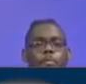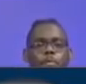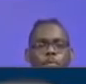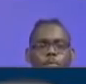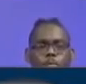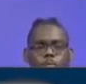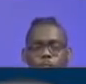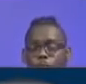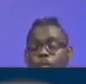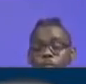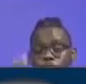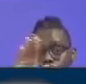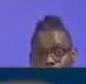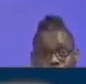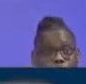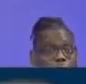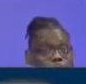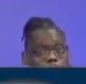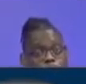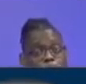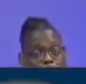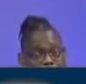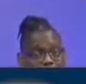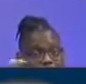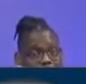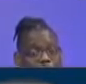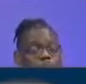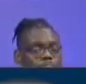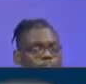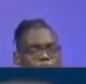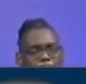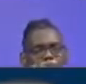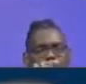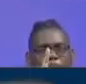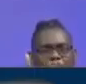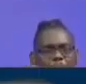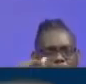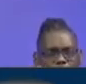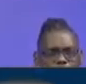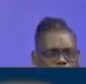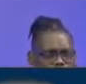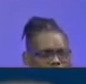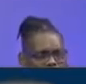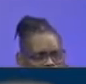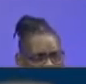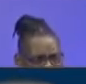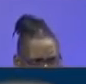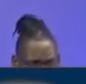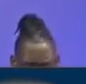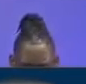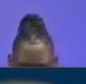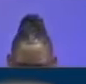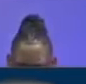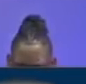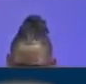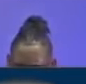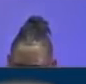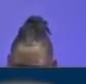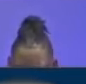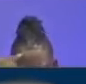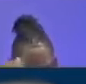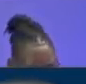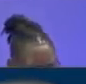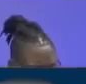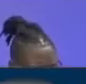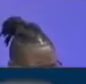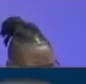this is in relation to the public sector workers being vaccinated. Apart from a health issue, this also seems to